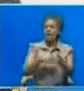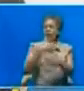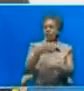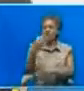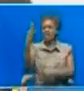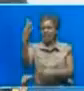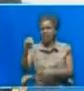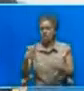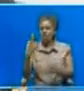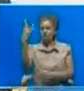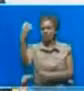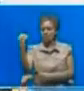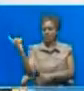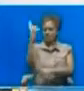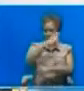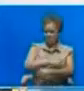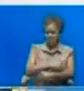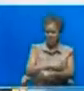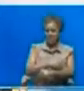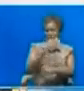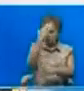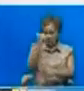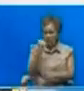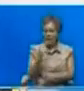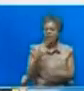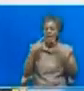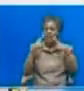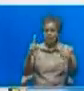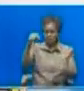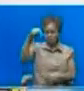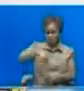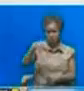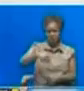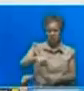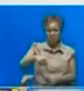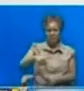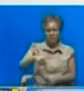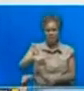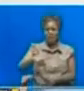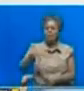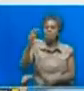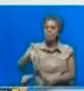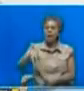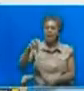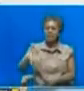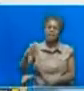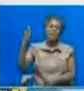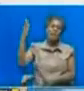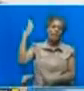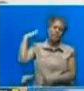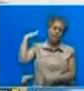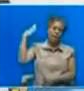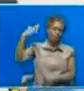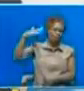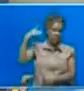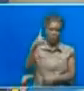days. That's why the prices we are announcing today would have been in the market over the last